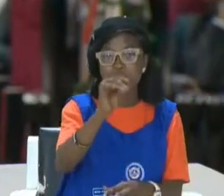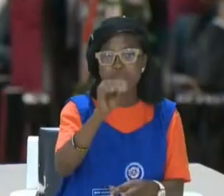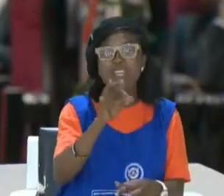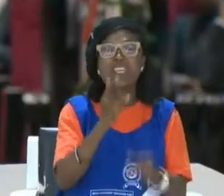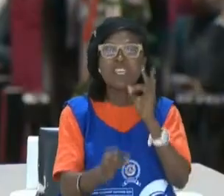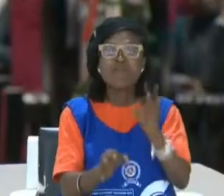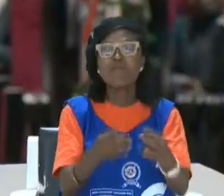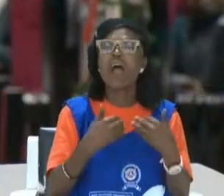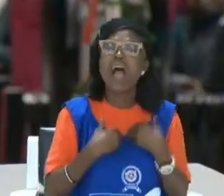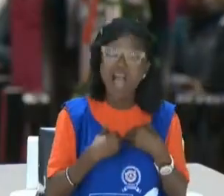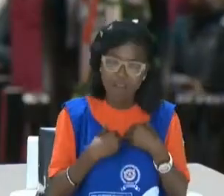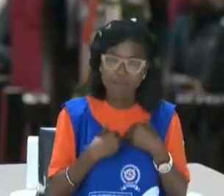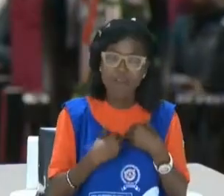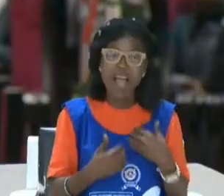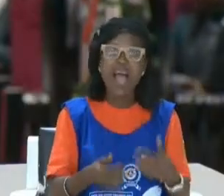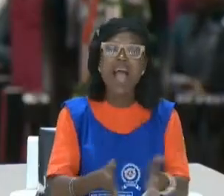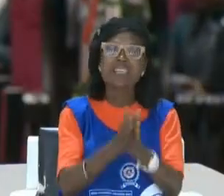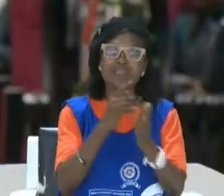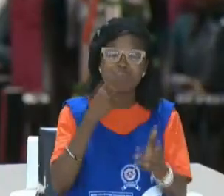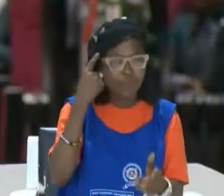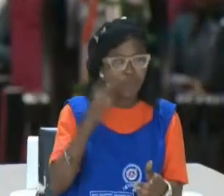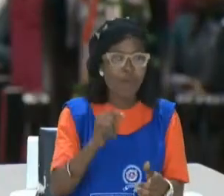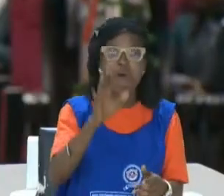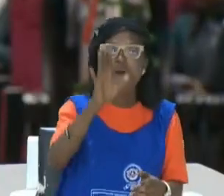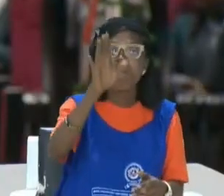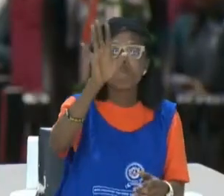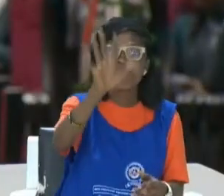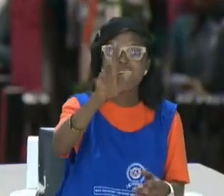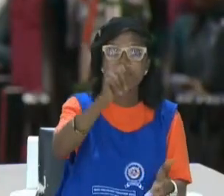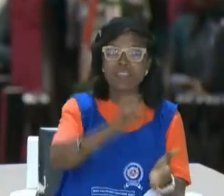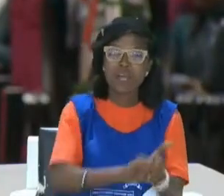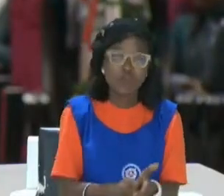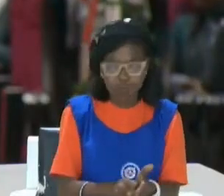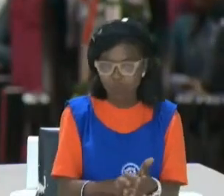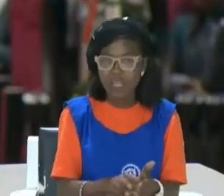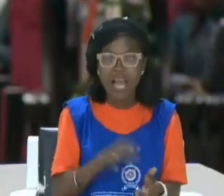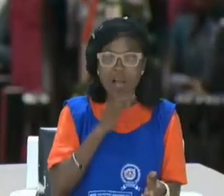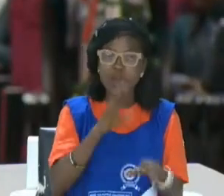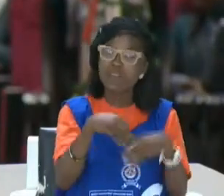asked me for 5,000, I would have given you 5,000.